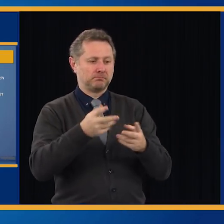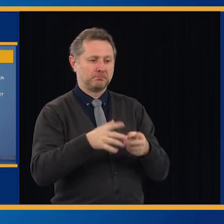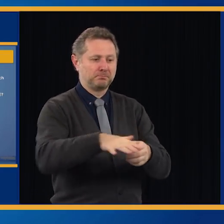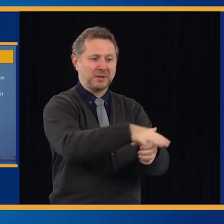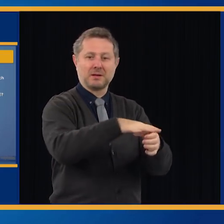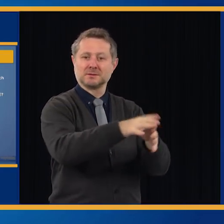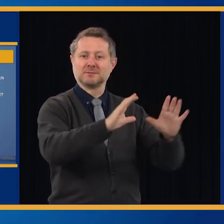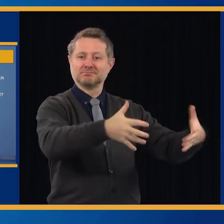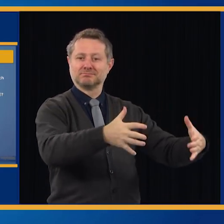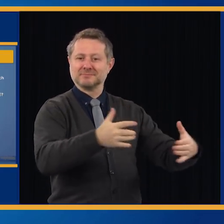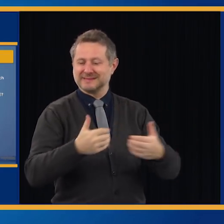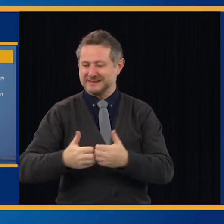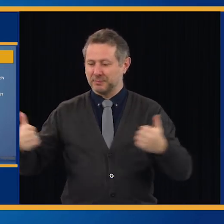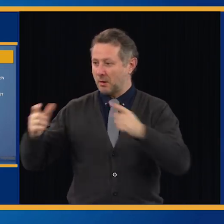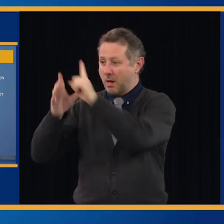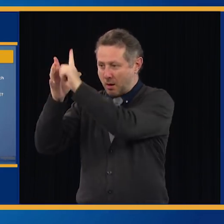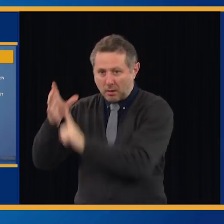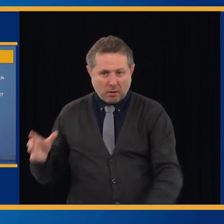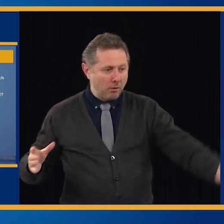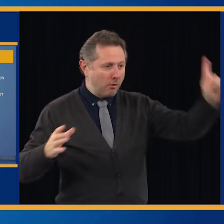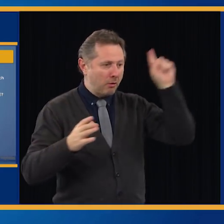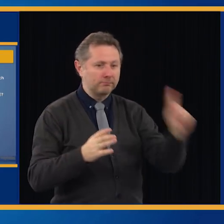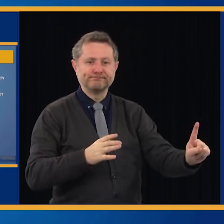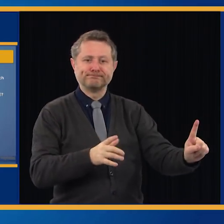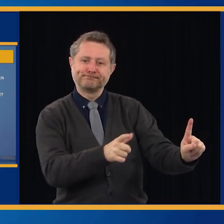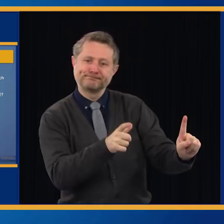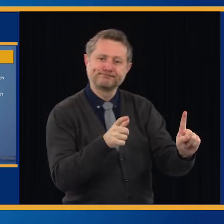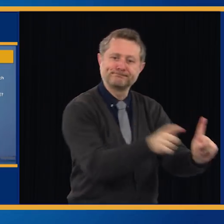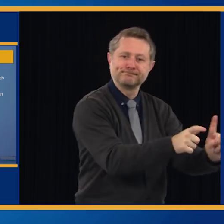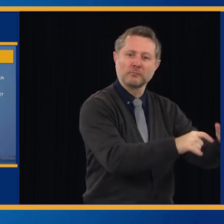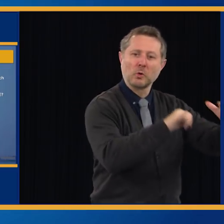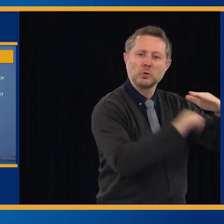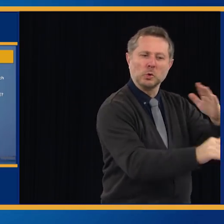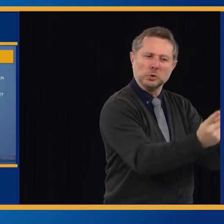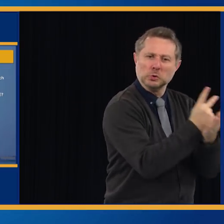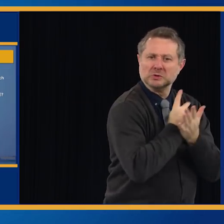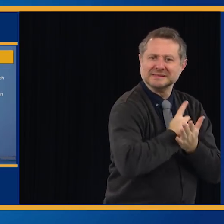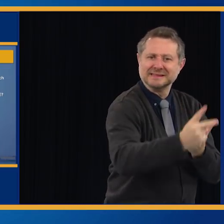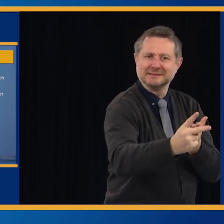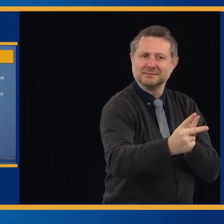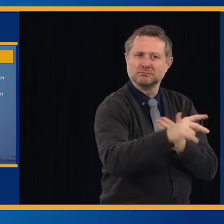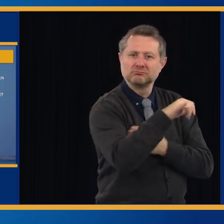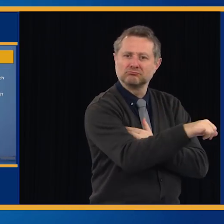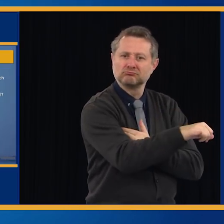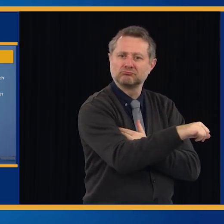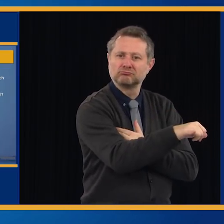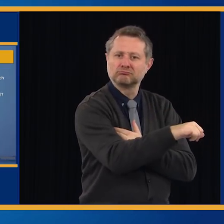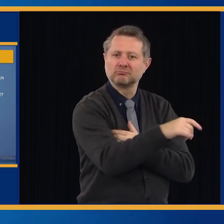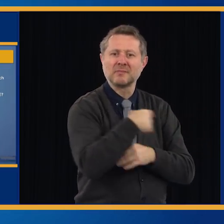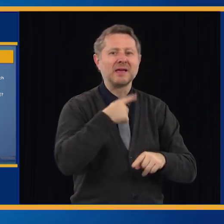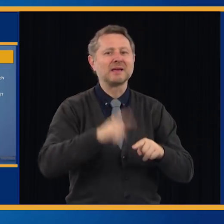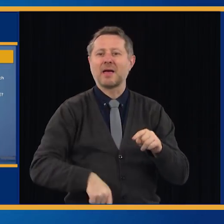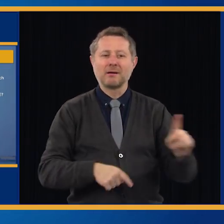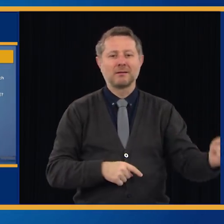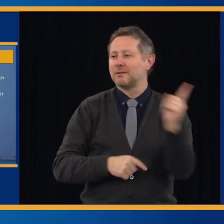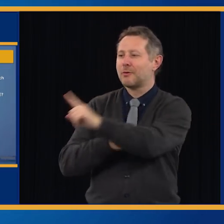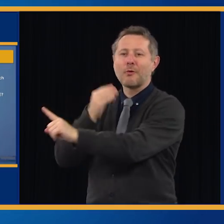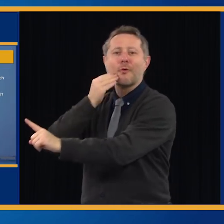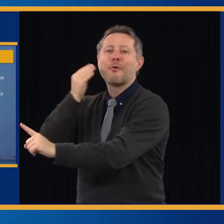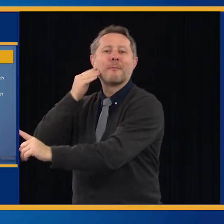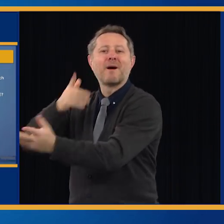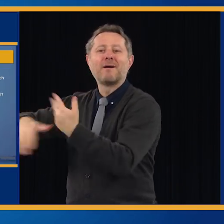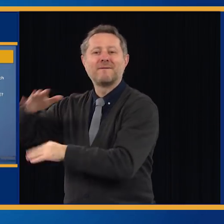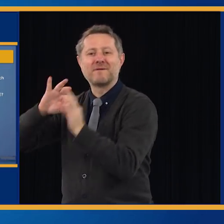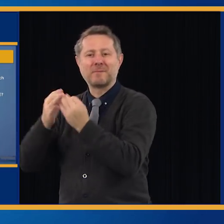is positive can quarantine for the 2 weeks without going home, and we have to identify them now. We have